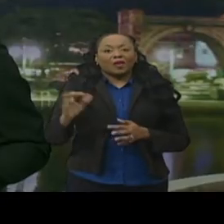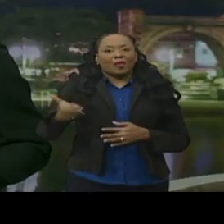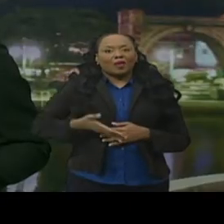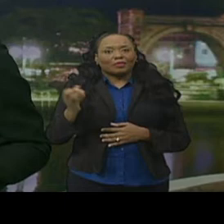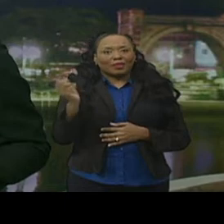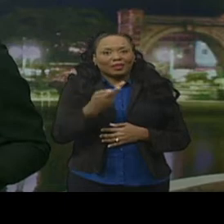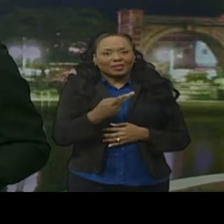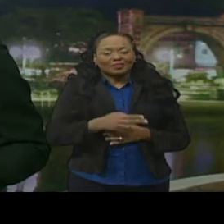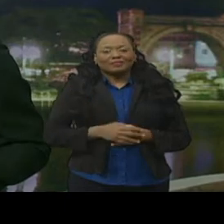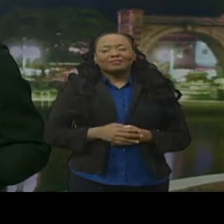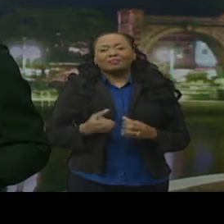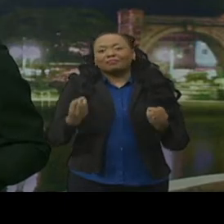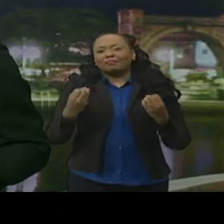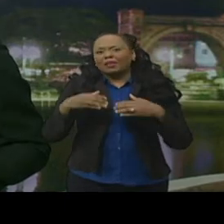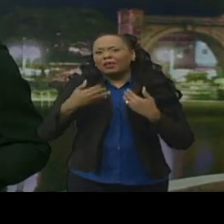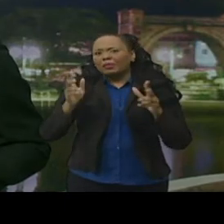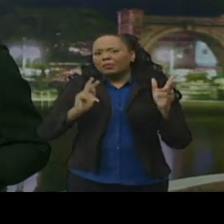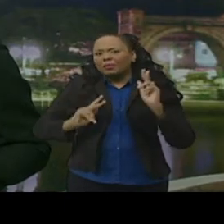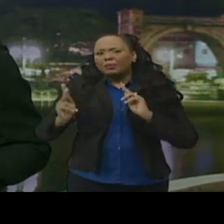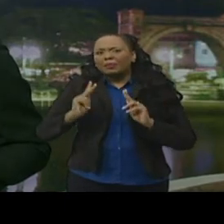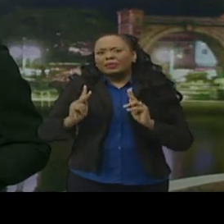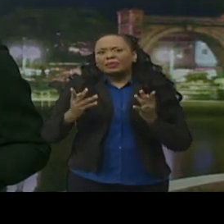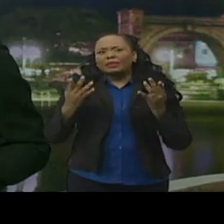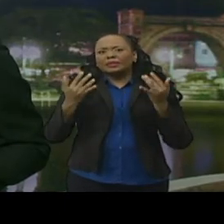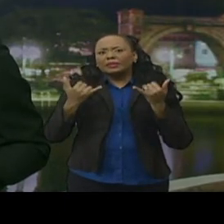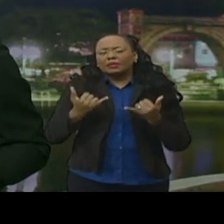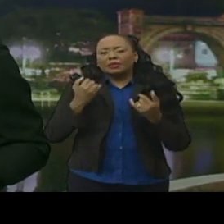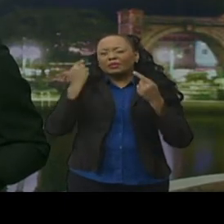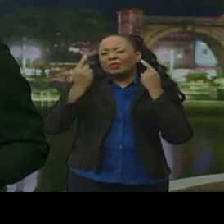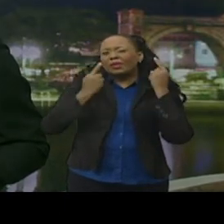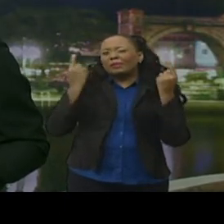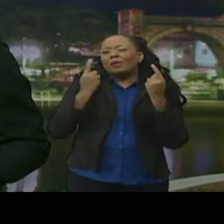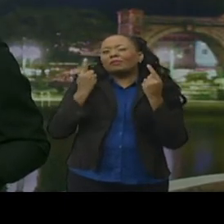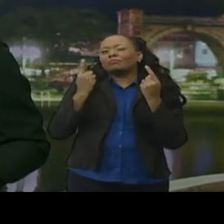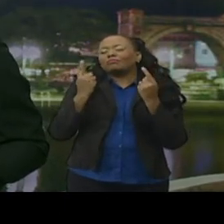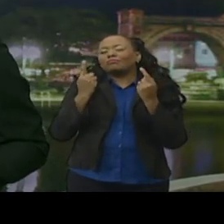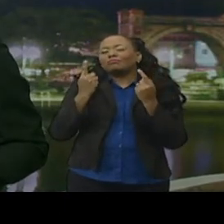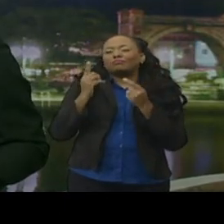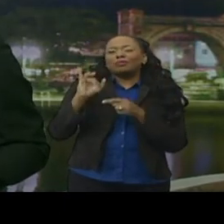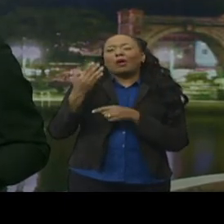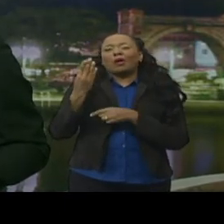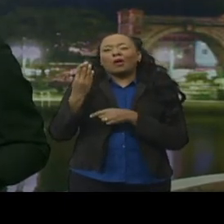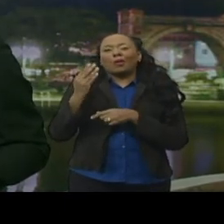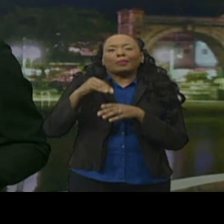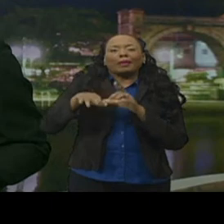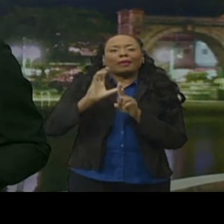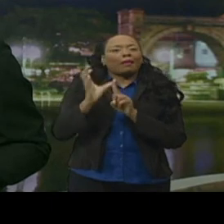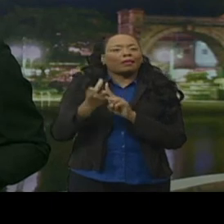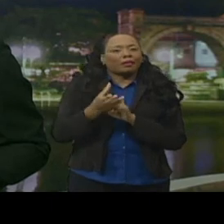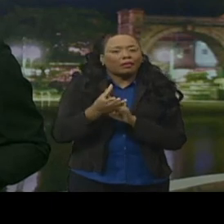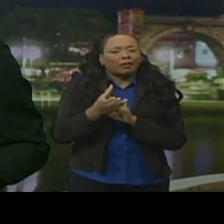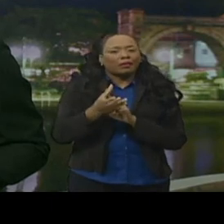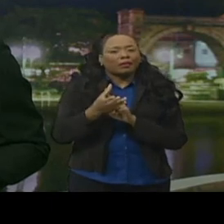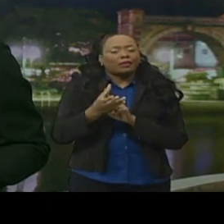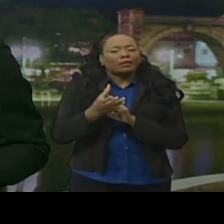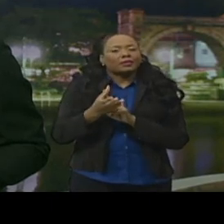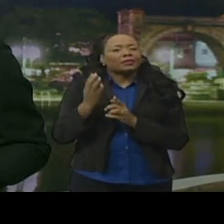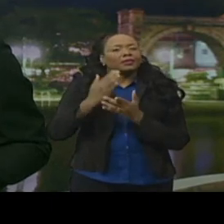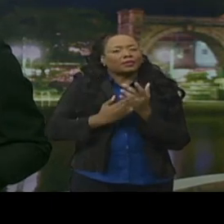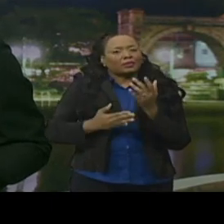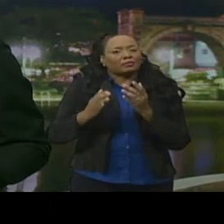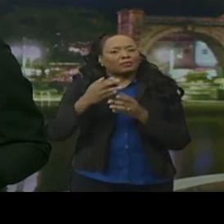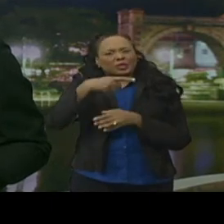Welcome back. Well, several young people are now considering careers in the cultural industries. This after spending the past few weeks of their summer